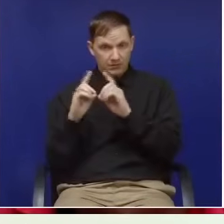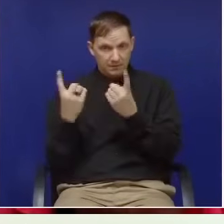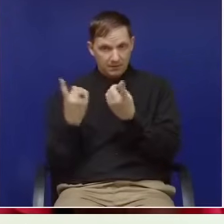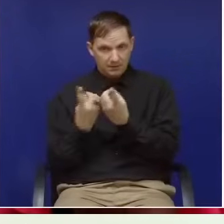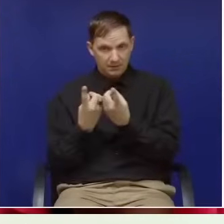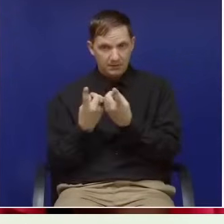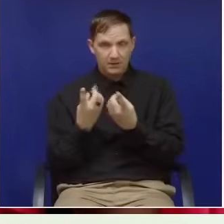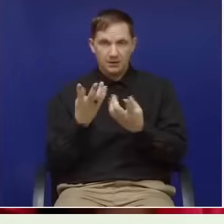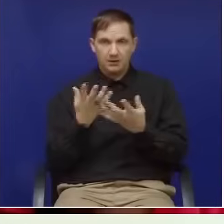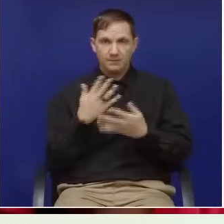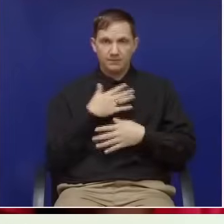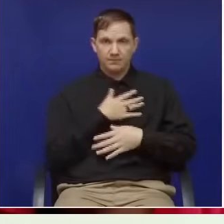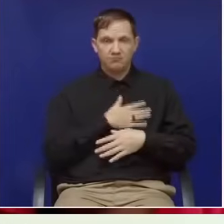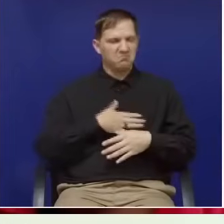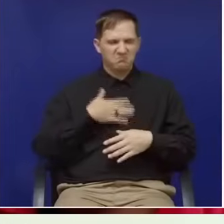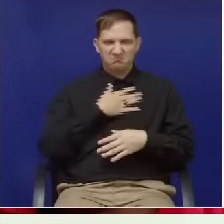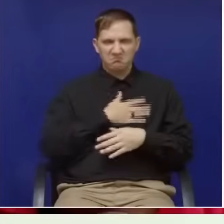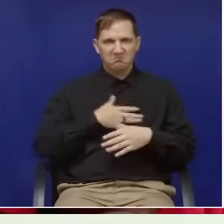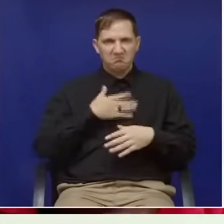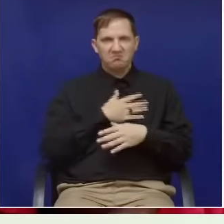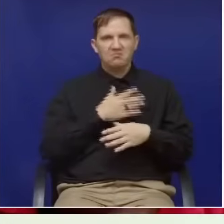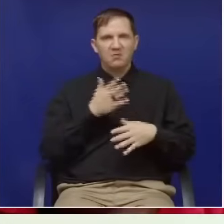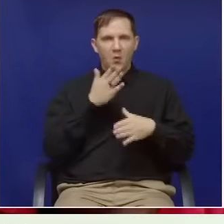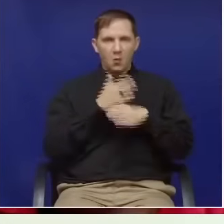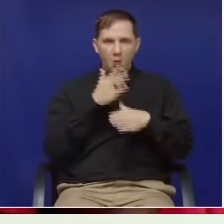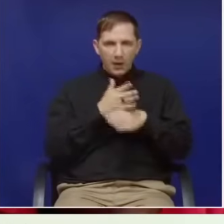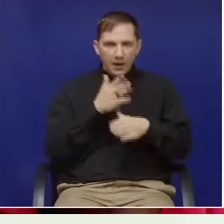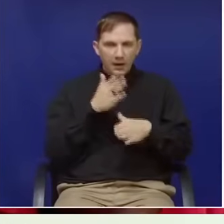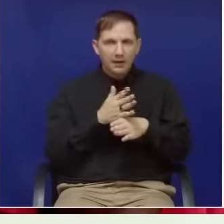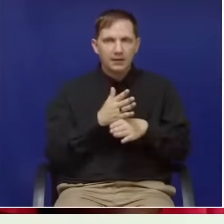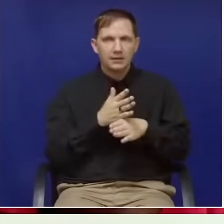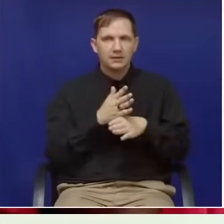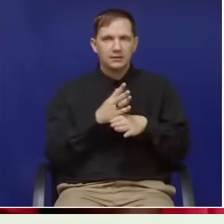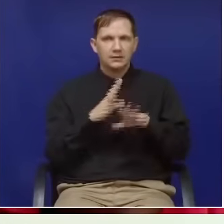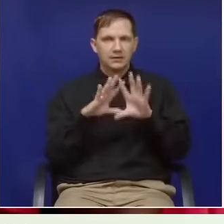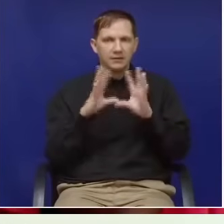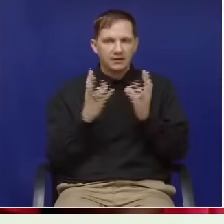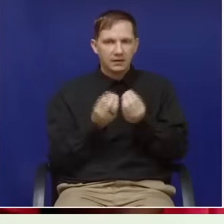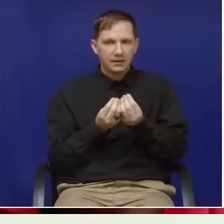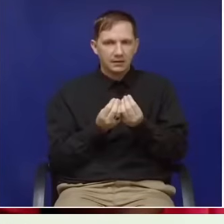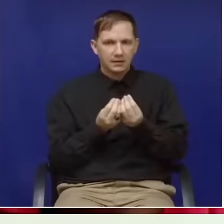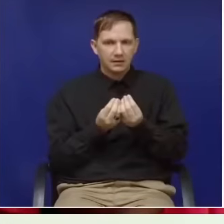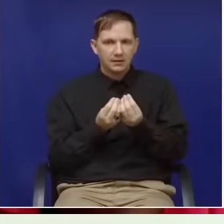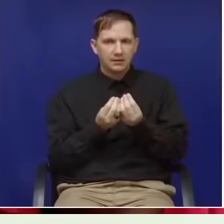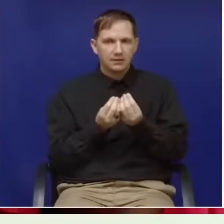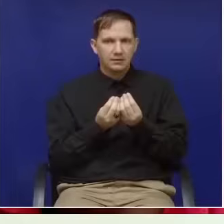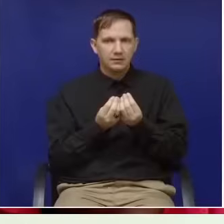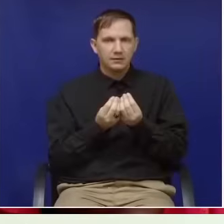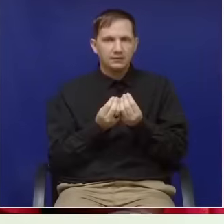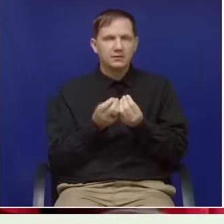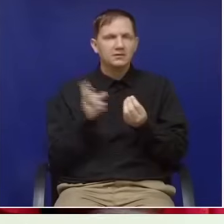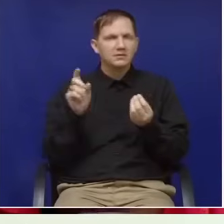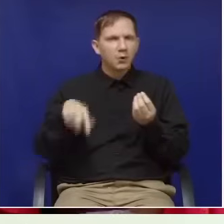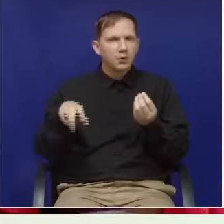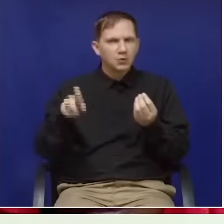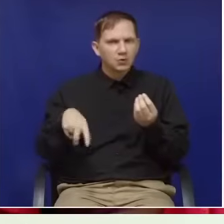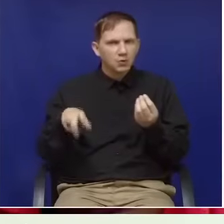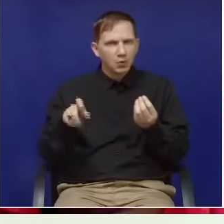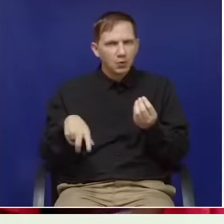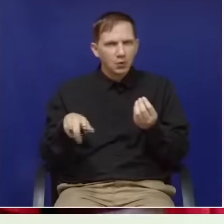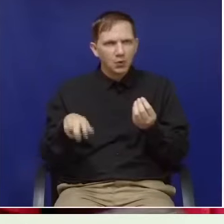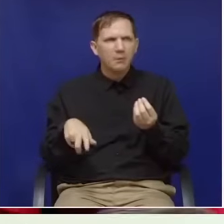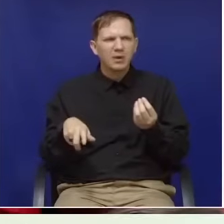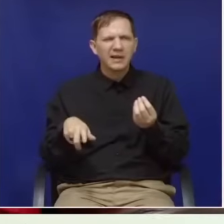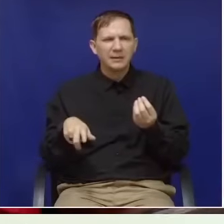online, oyindlela bekumele iphucula indlela inkundla ezisebenza ngayo. Kodwa into eyenzeka, kodwa